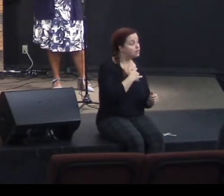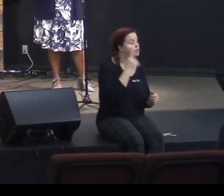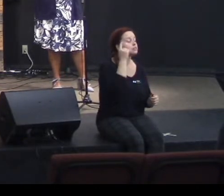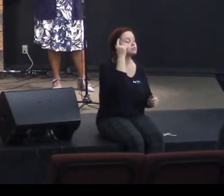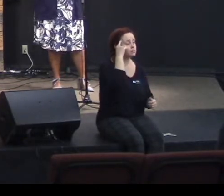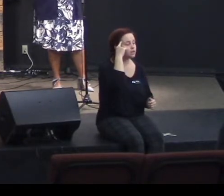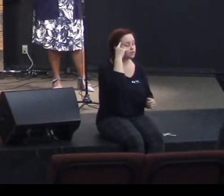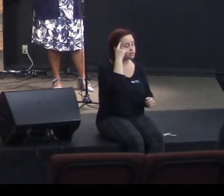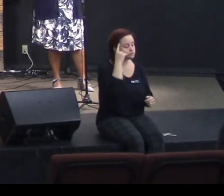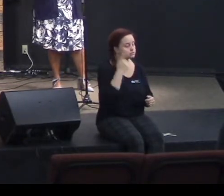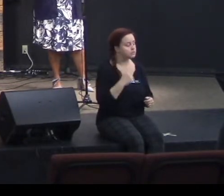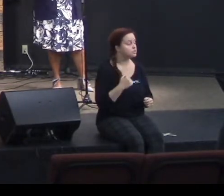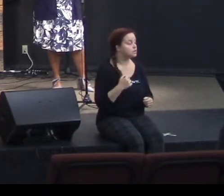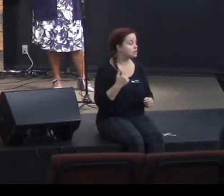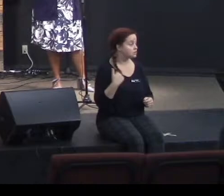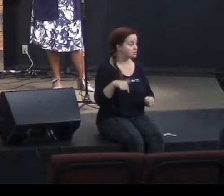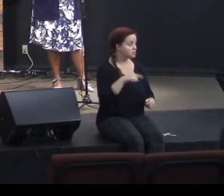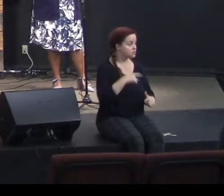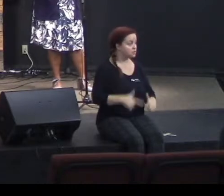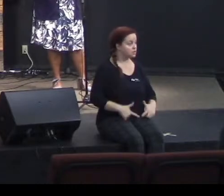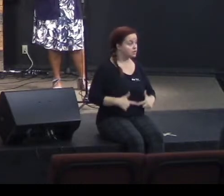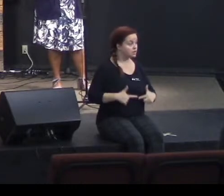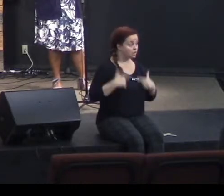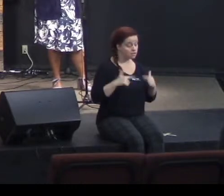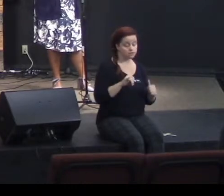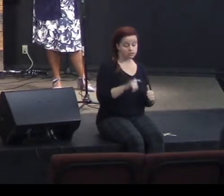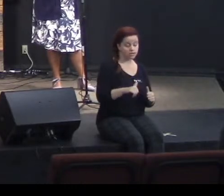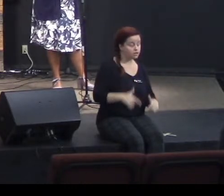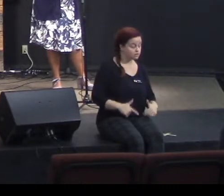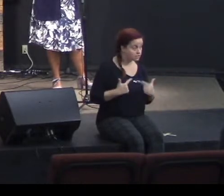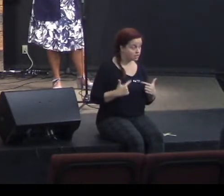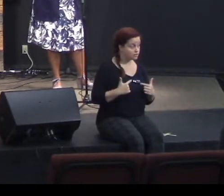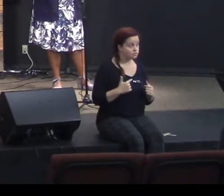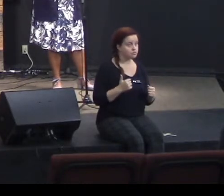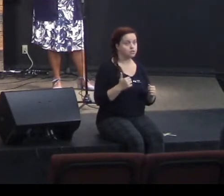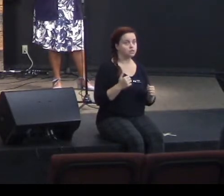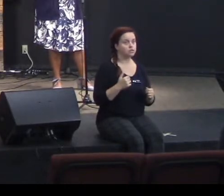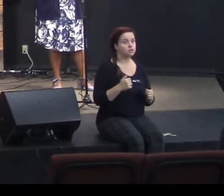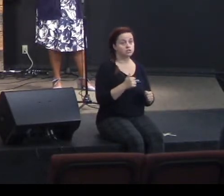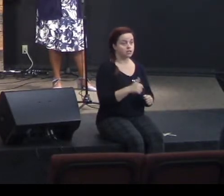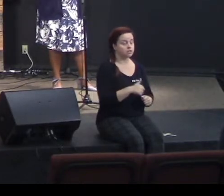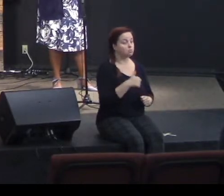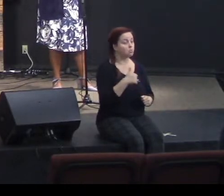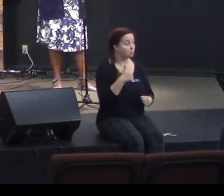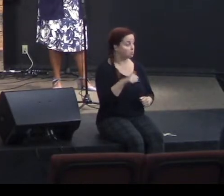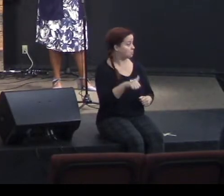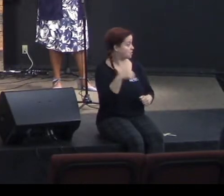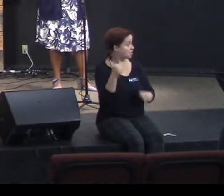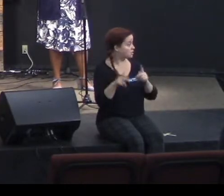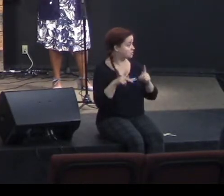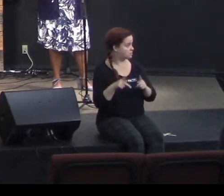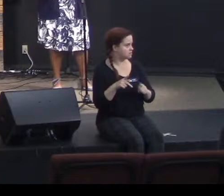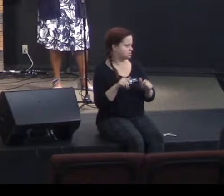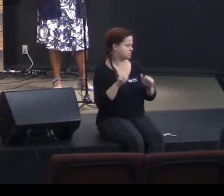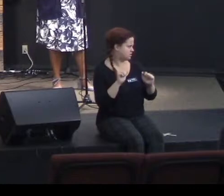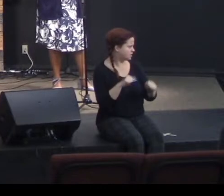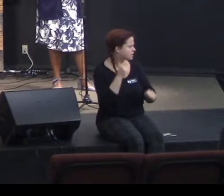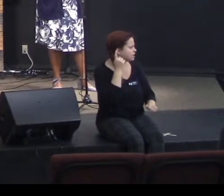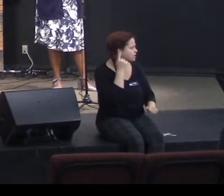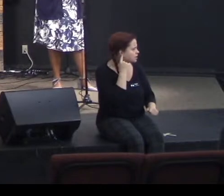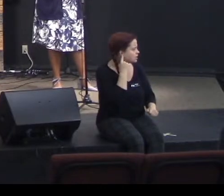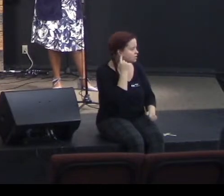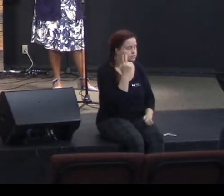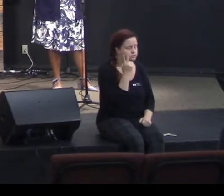that when we live out that life to others, they can hear,